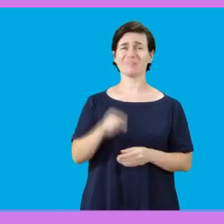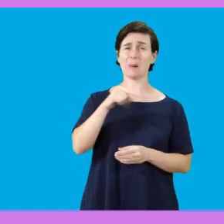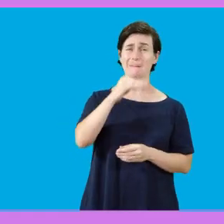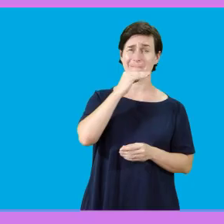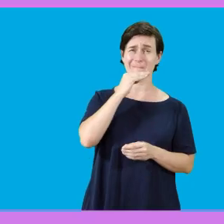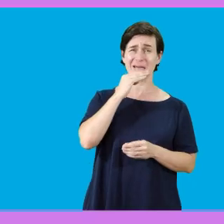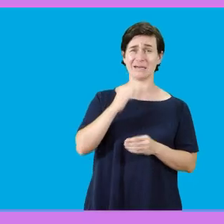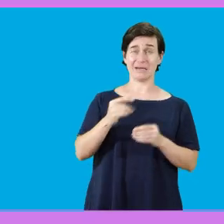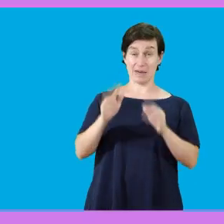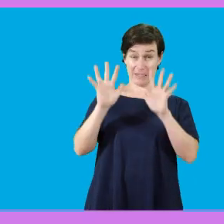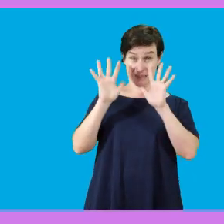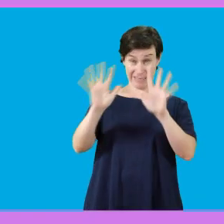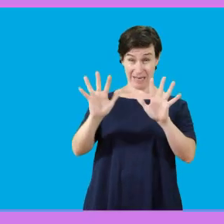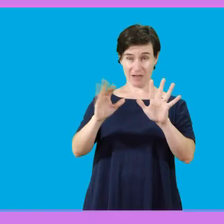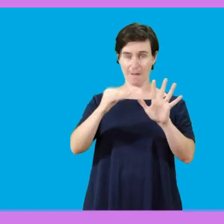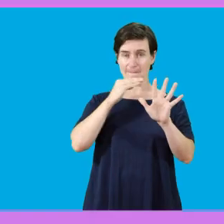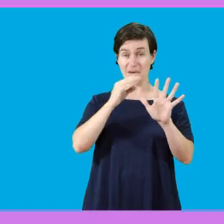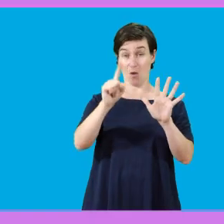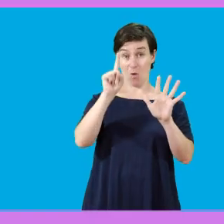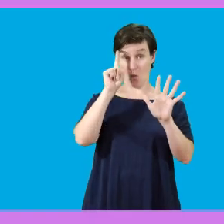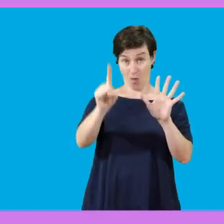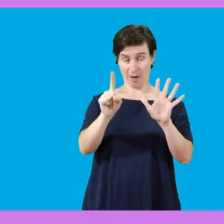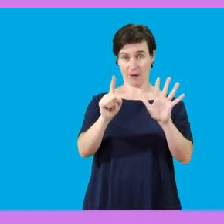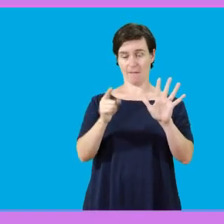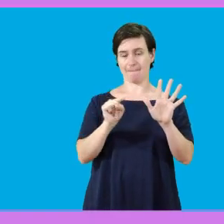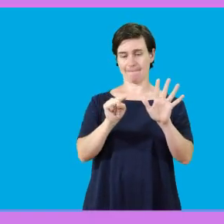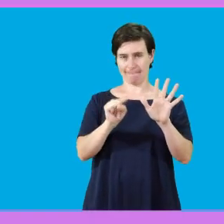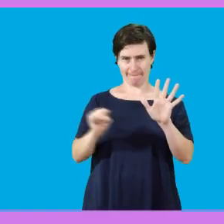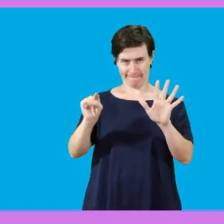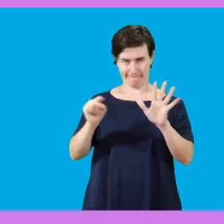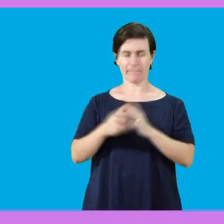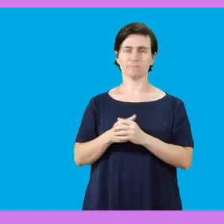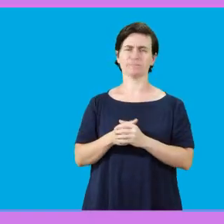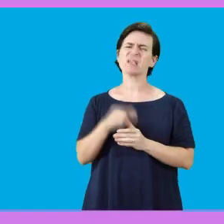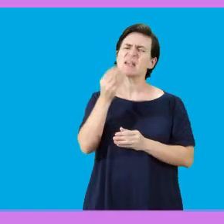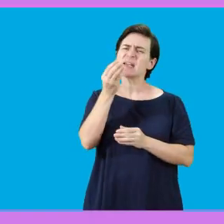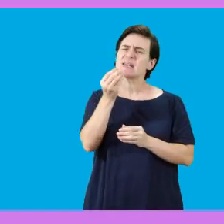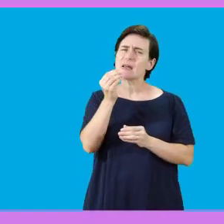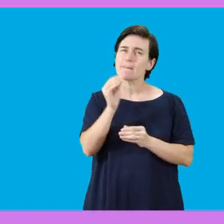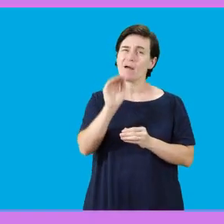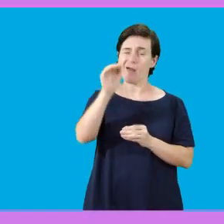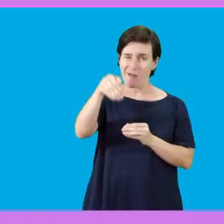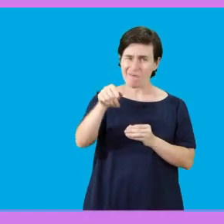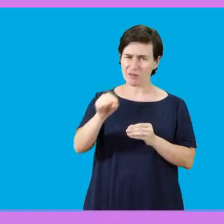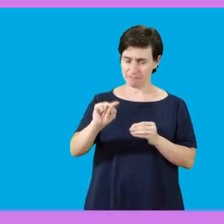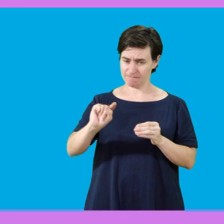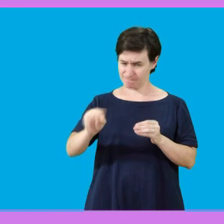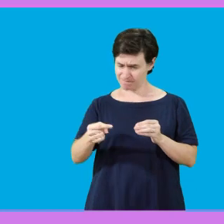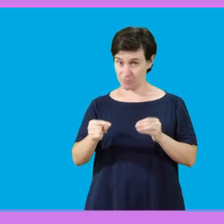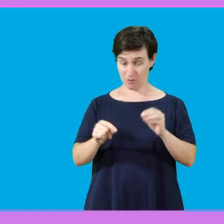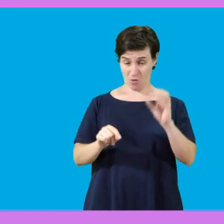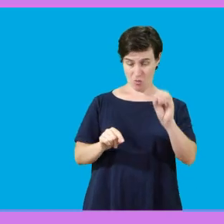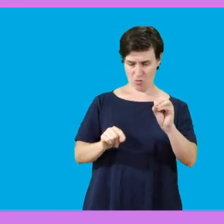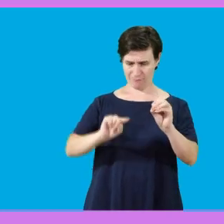means it is to 1 decimal place. So it means the denominator will become 10. But what is the number after the denominator? It